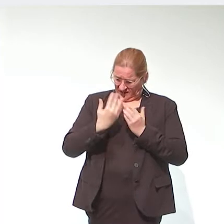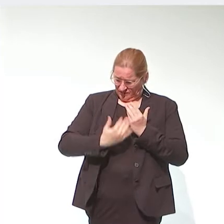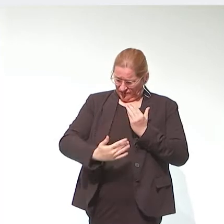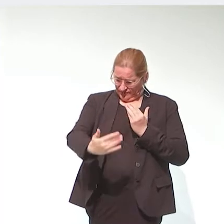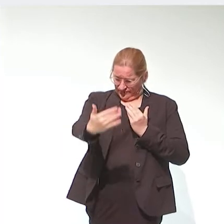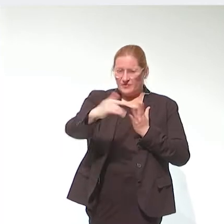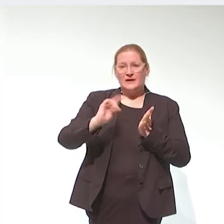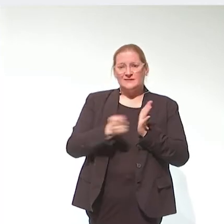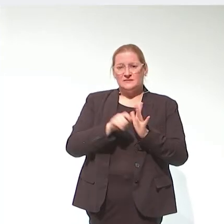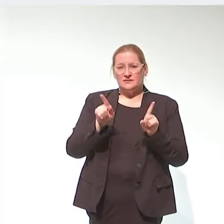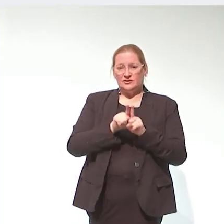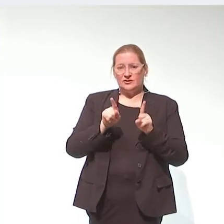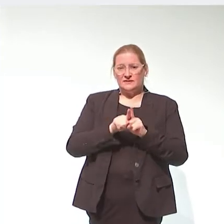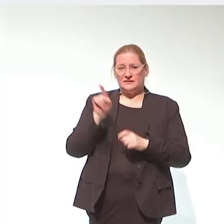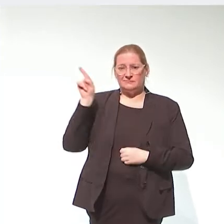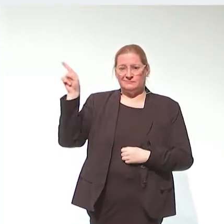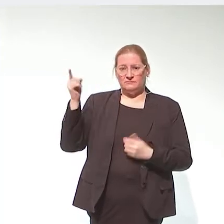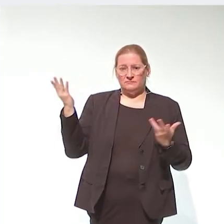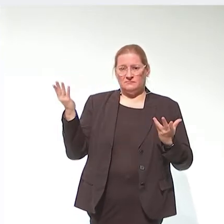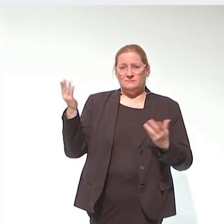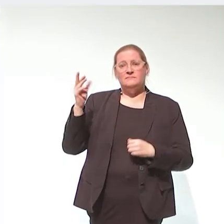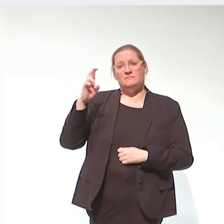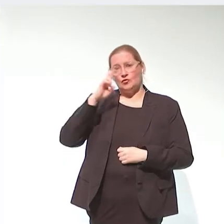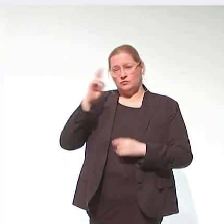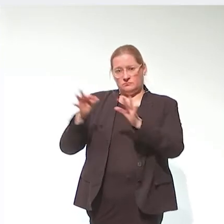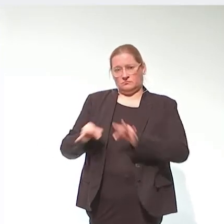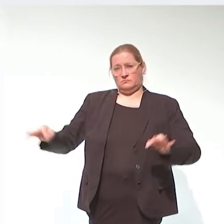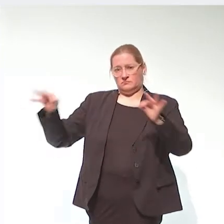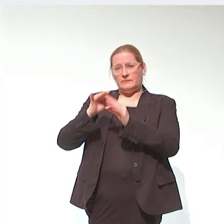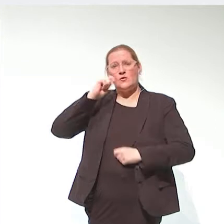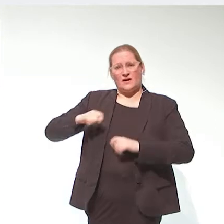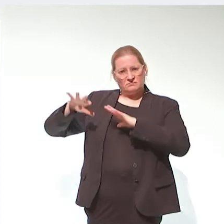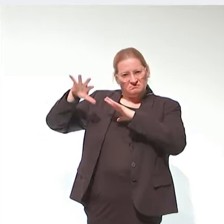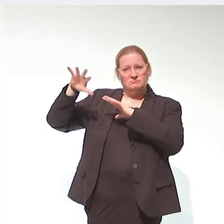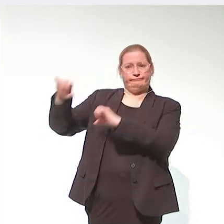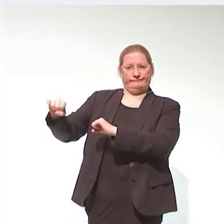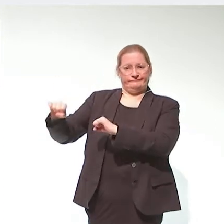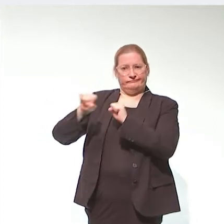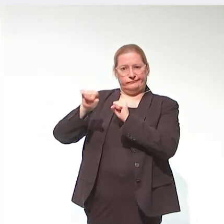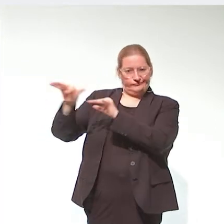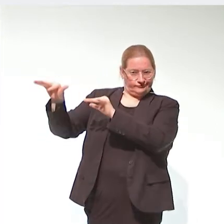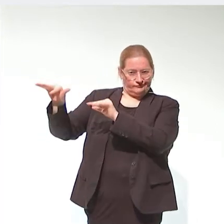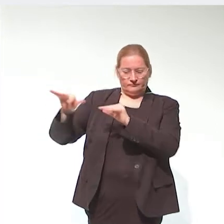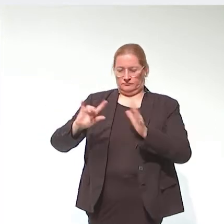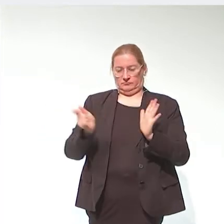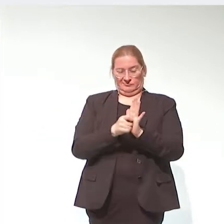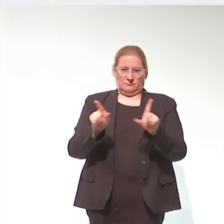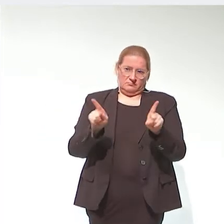relation to the accessibility. The Commissioner has already pointed the most important elements of